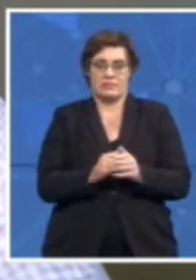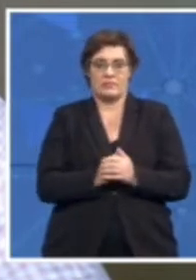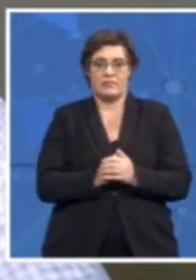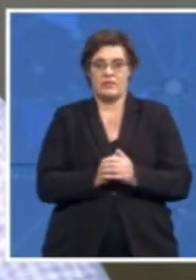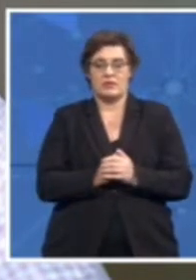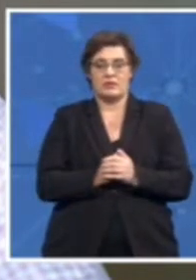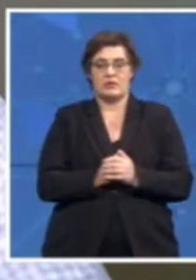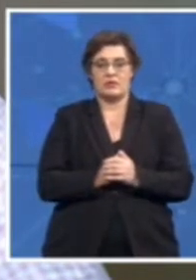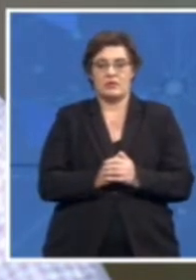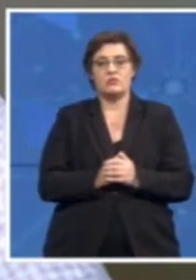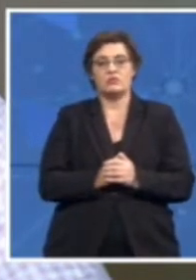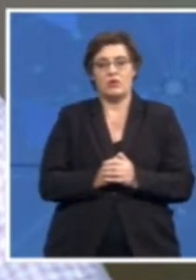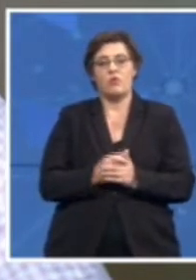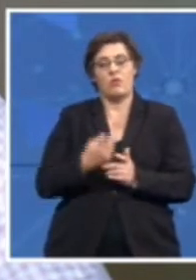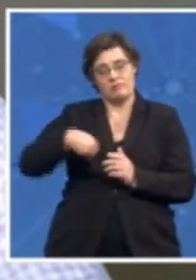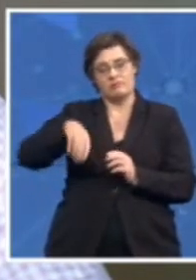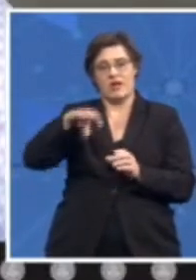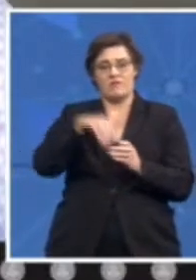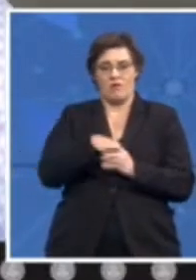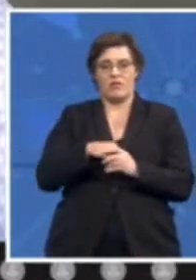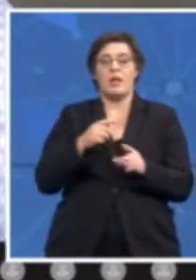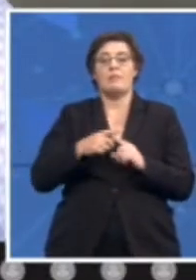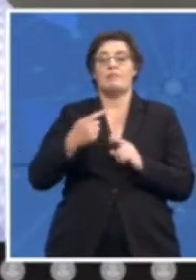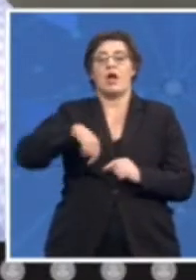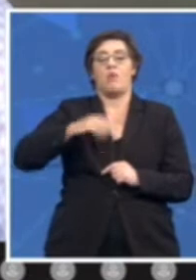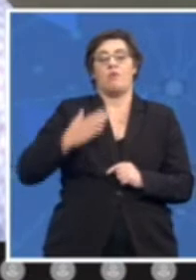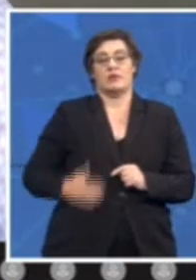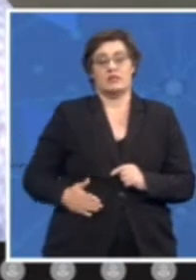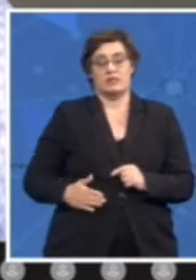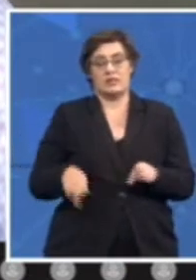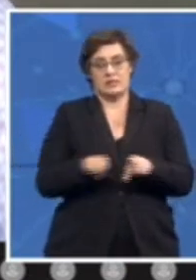to being electricity wise.